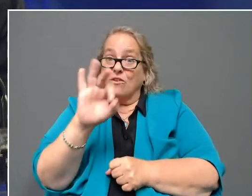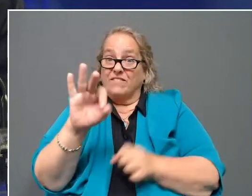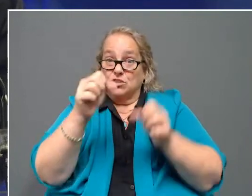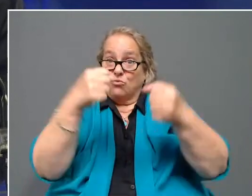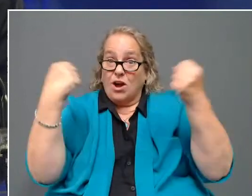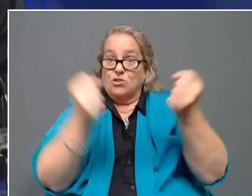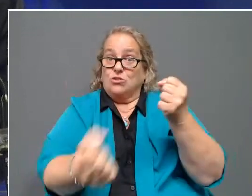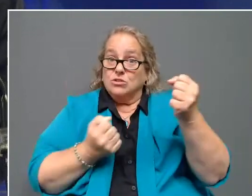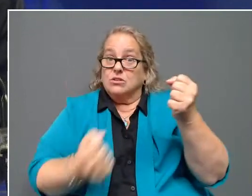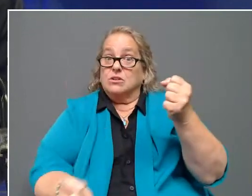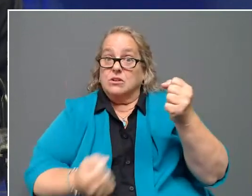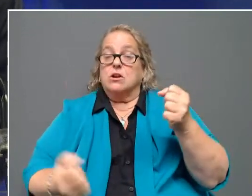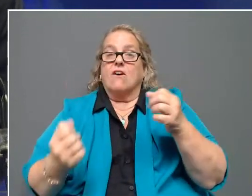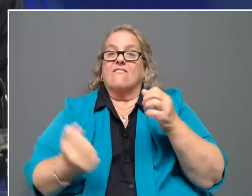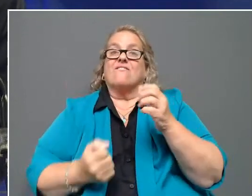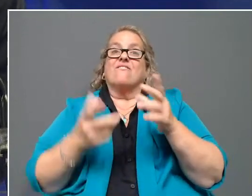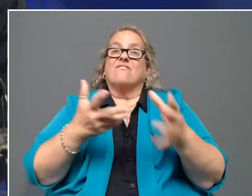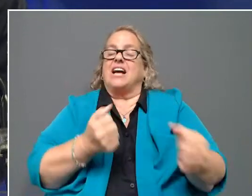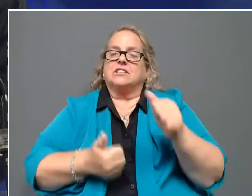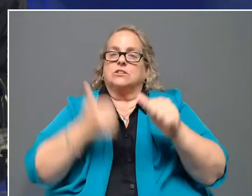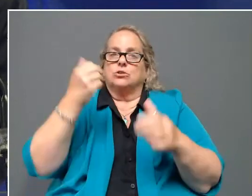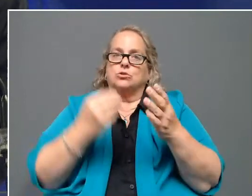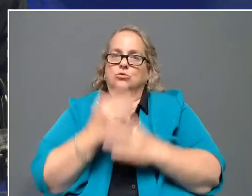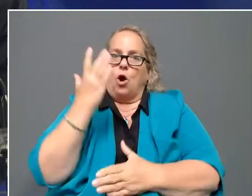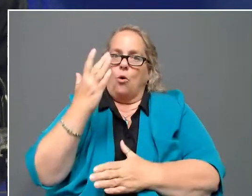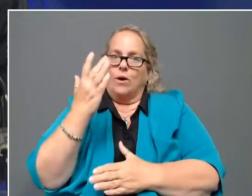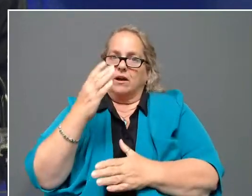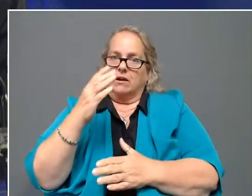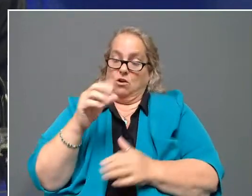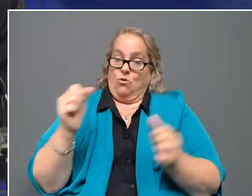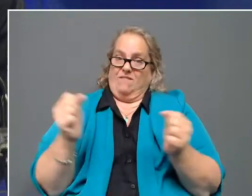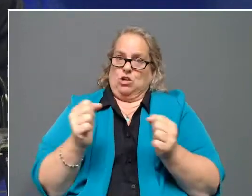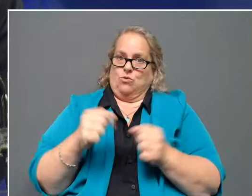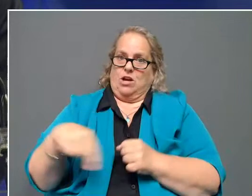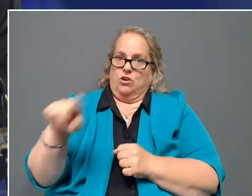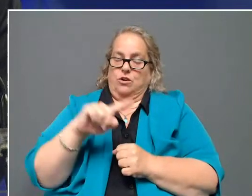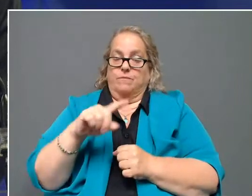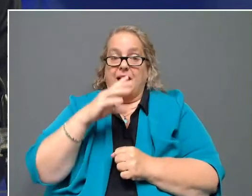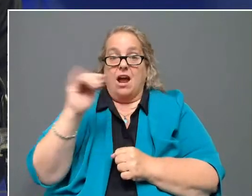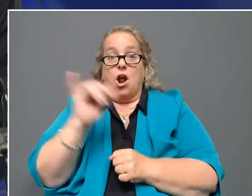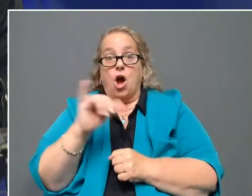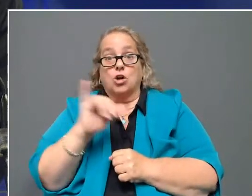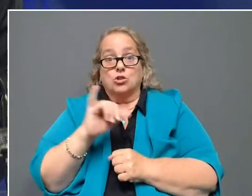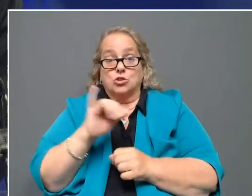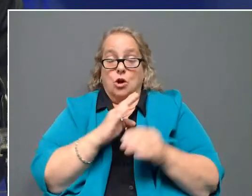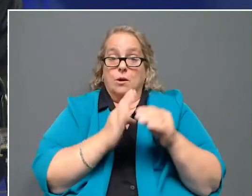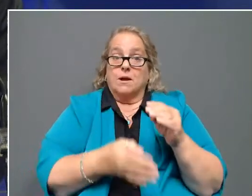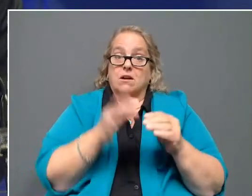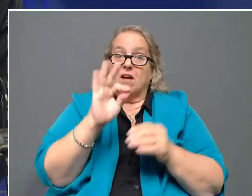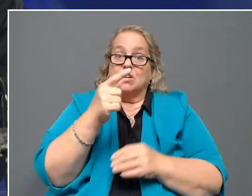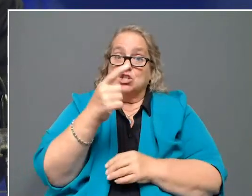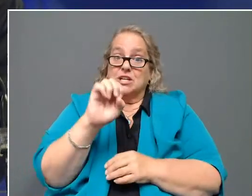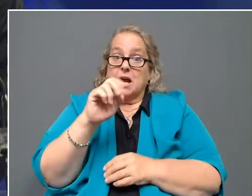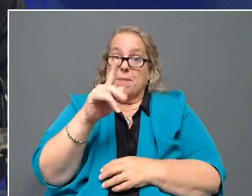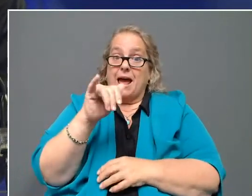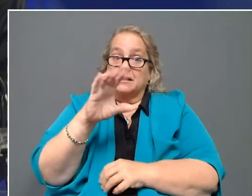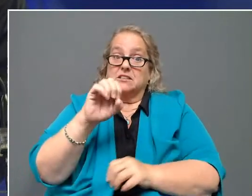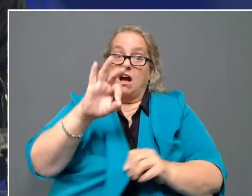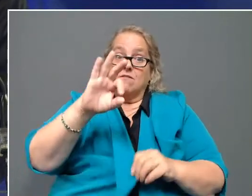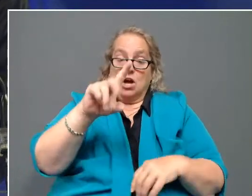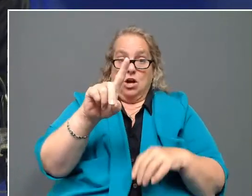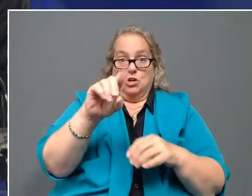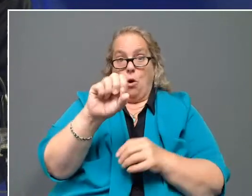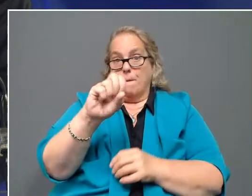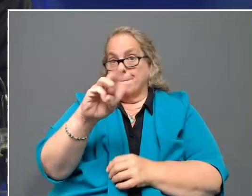high-end refrigeration. The project also marks the completion of GE Appliance's domestic shift. I like domestic shift